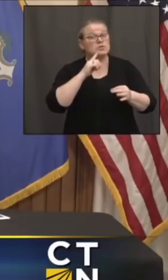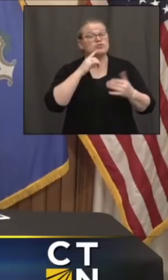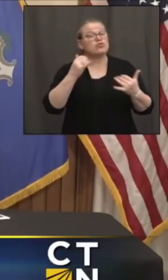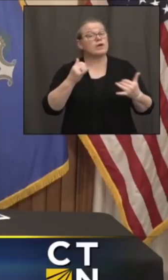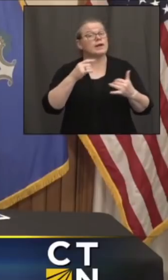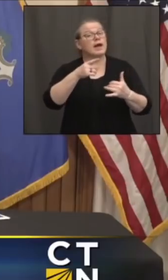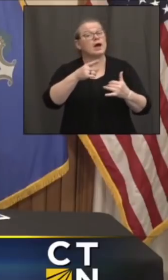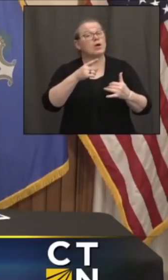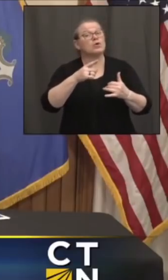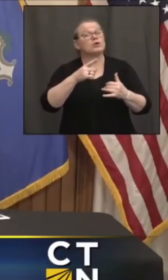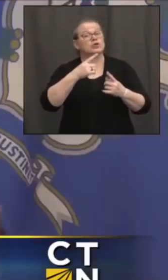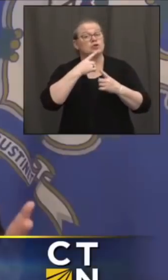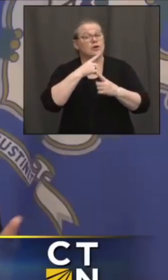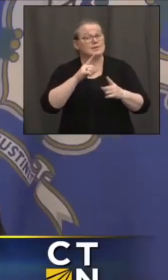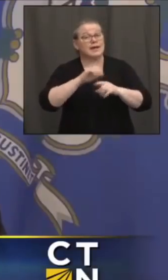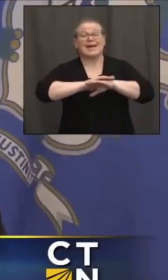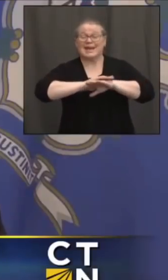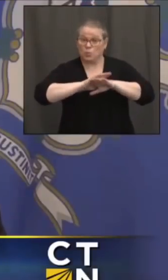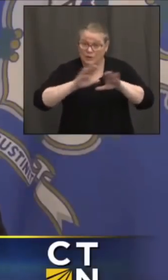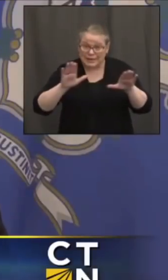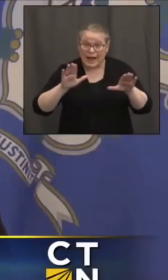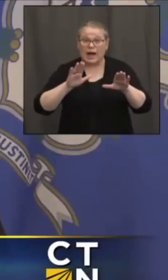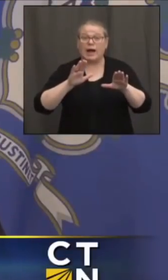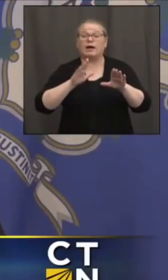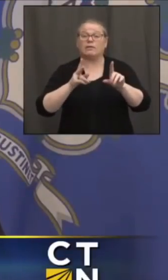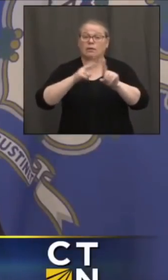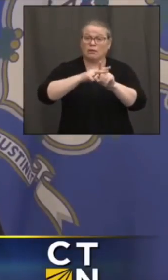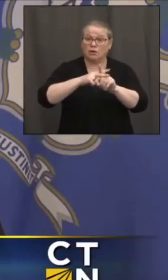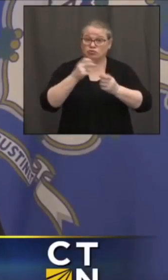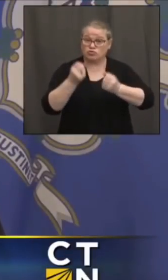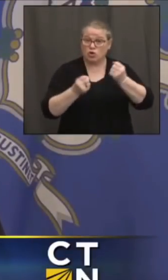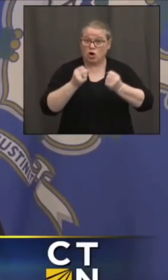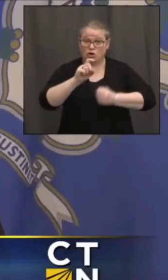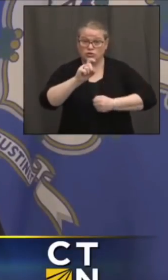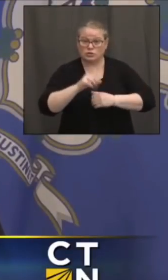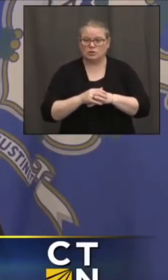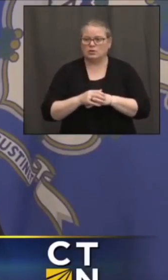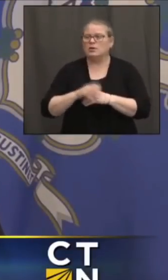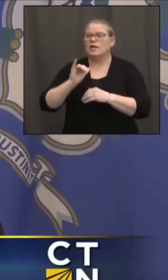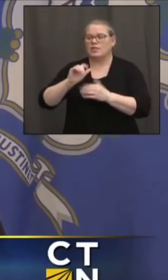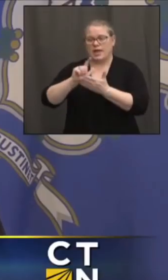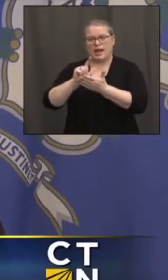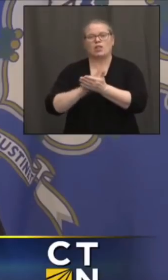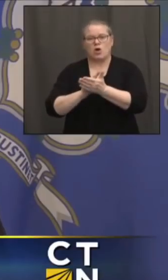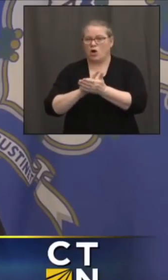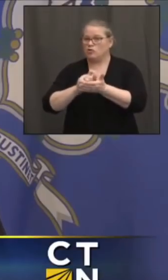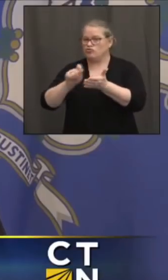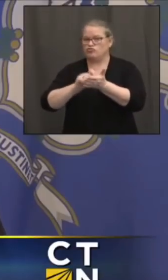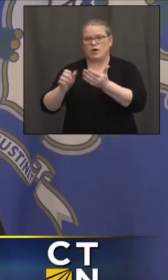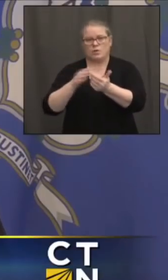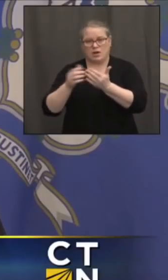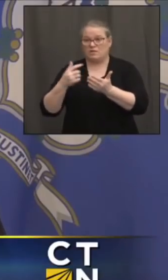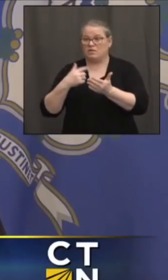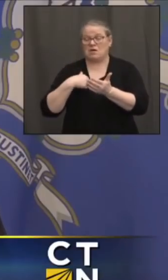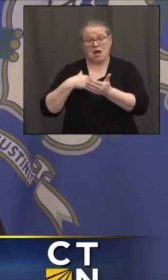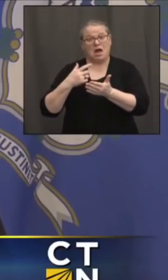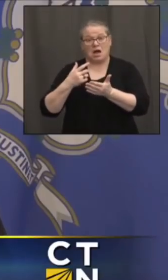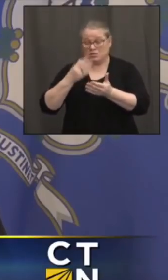cars in any way. You can write that law any way you want to, legislature, to give you 100% confidence there.